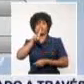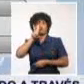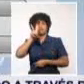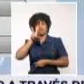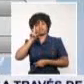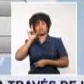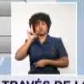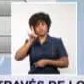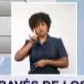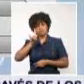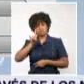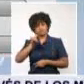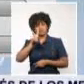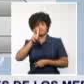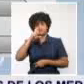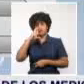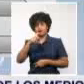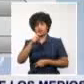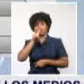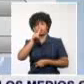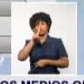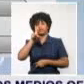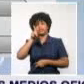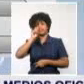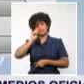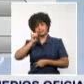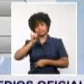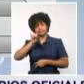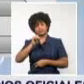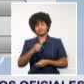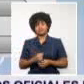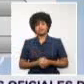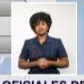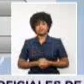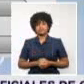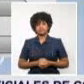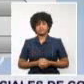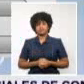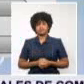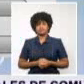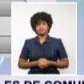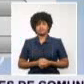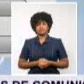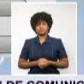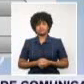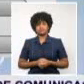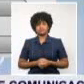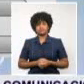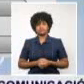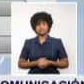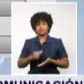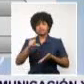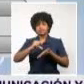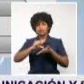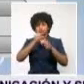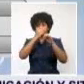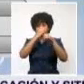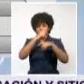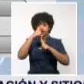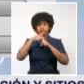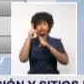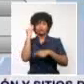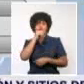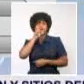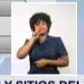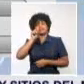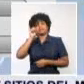with 878, at the Molecular Biology Laboratory of Santiago de Cuba Province 282,